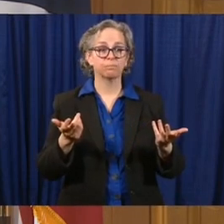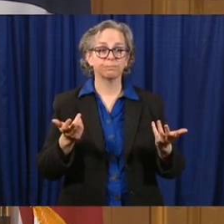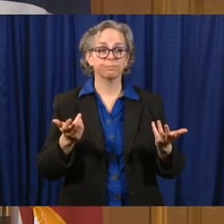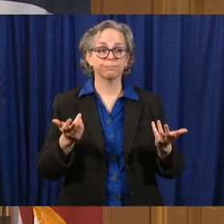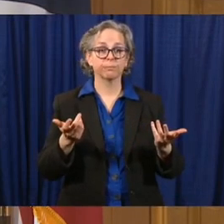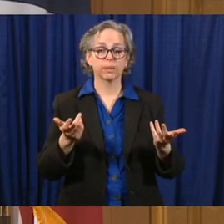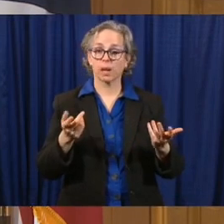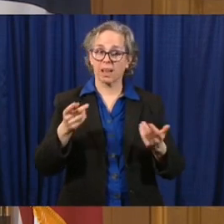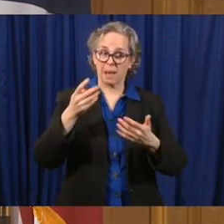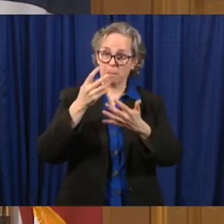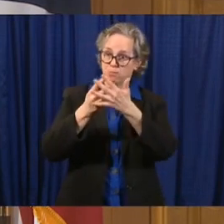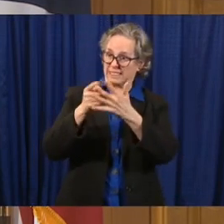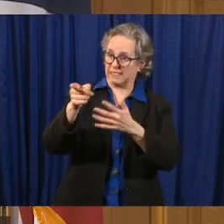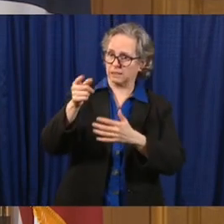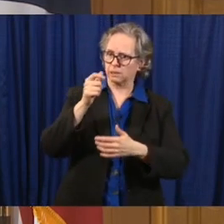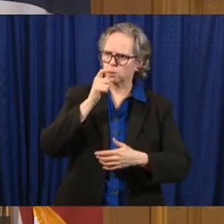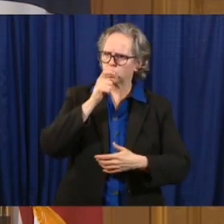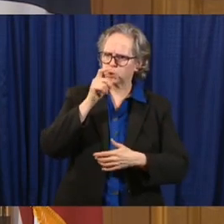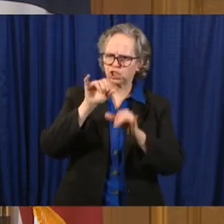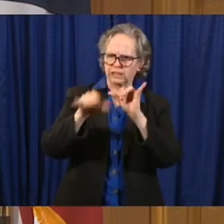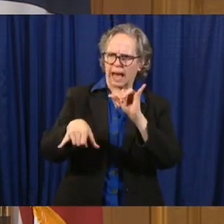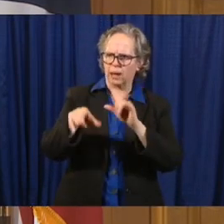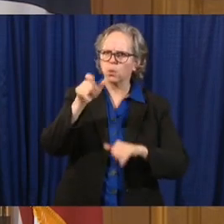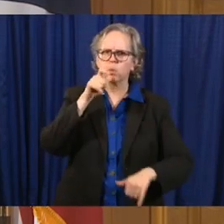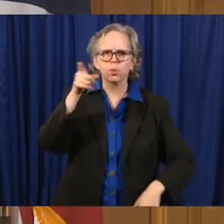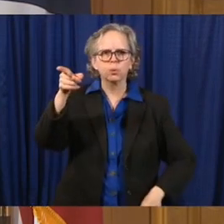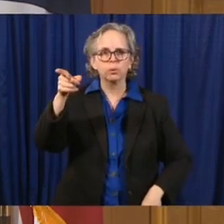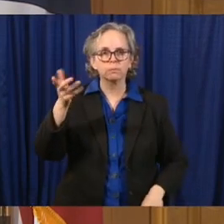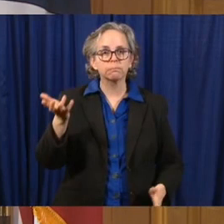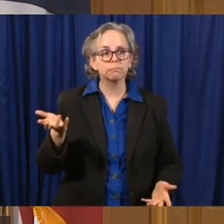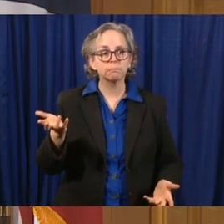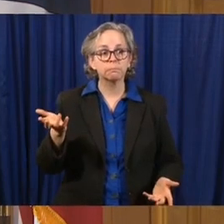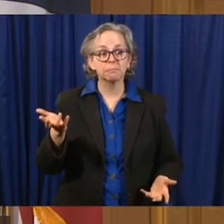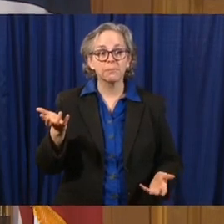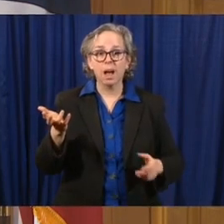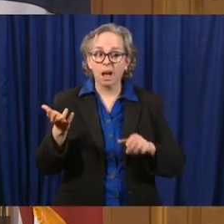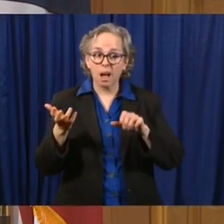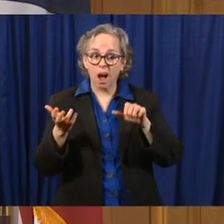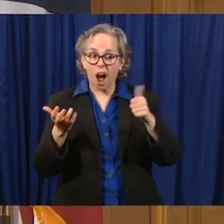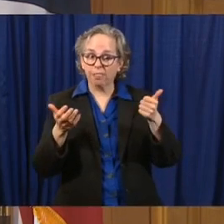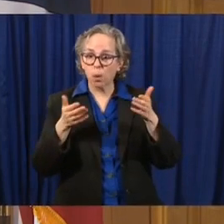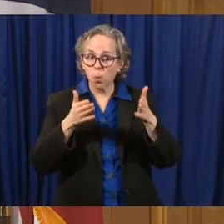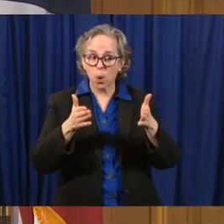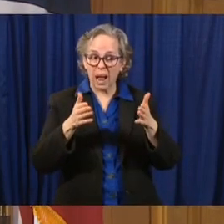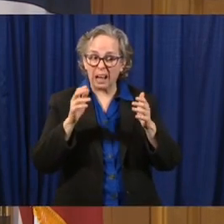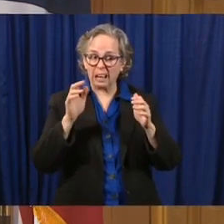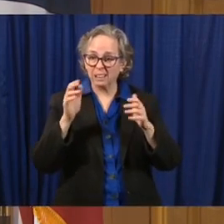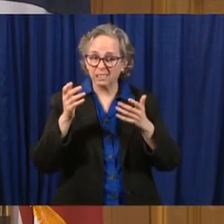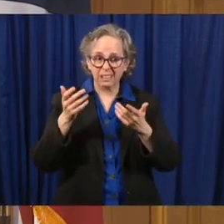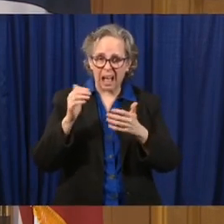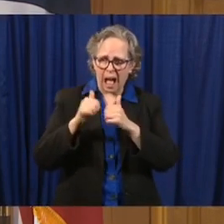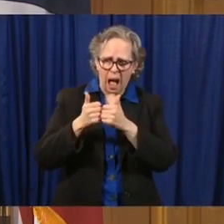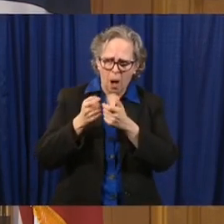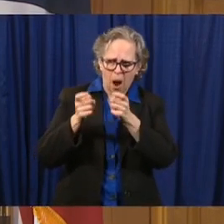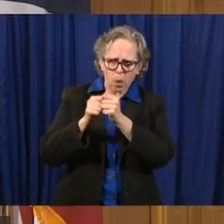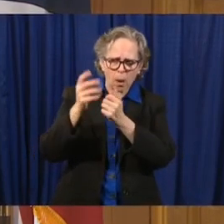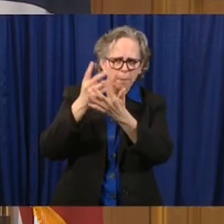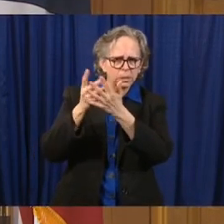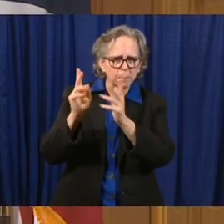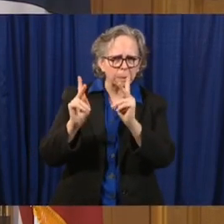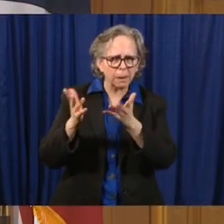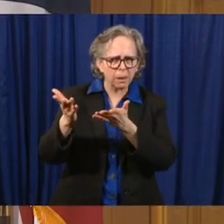we are faced with is the same question we always are faced with, but it sort of concentrates the mind, so